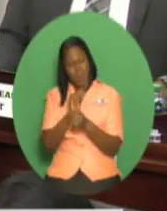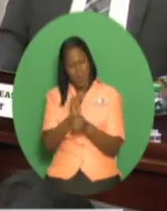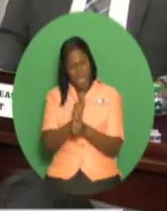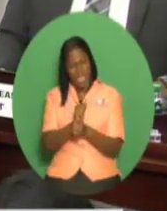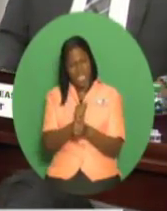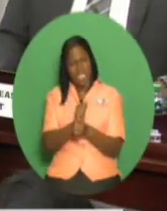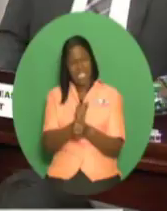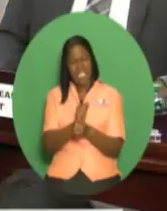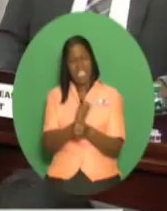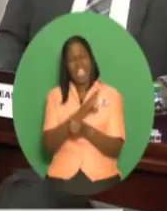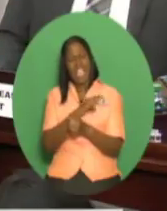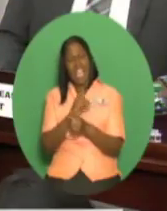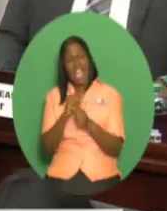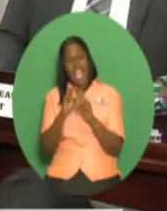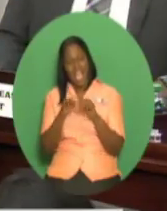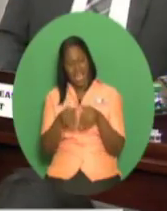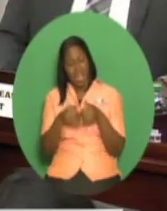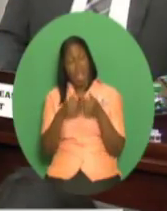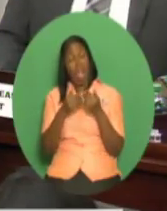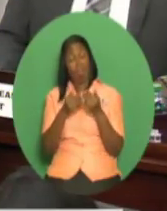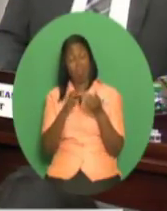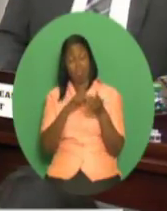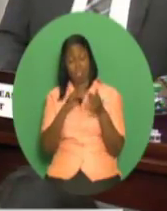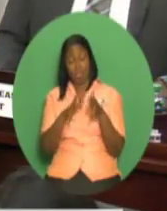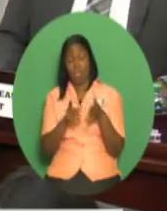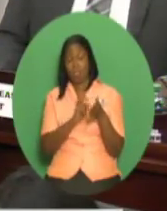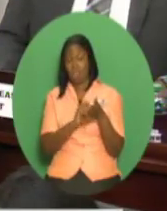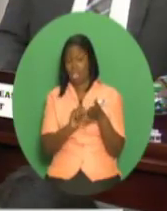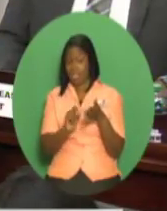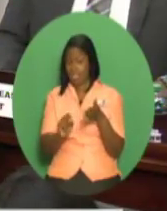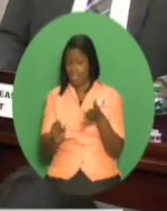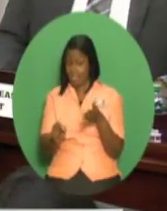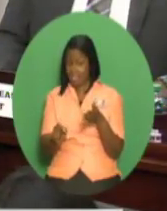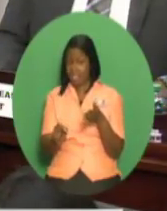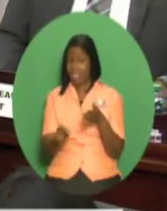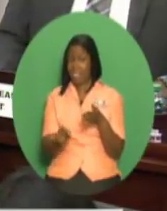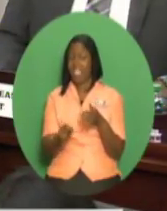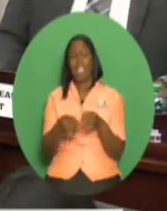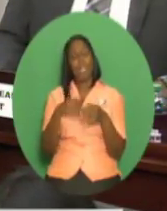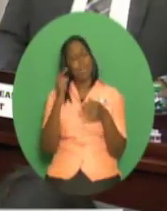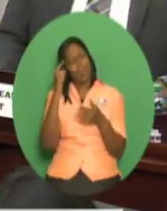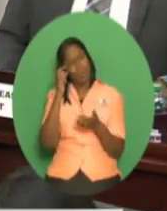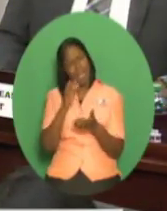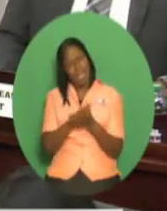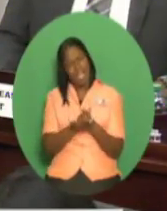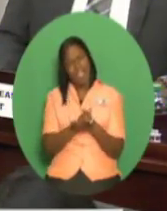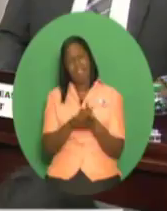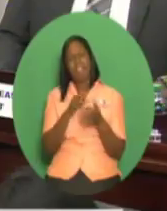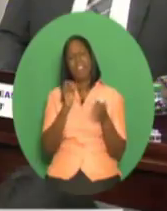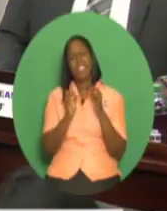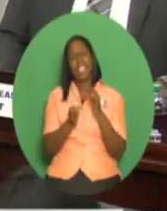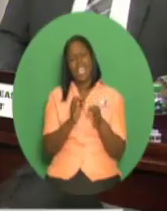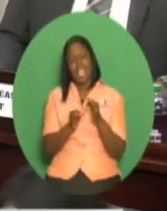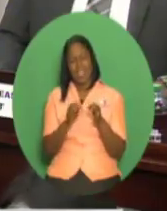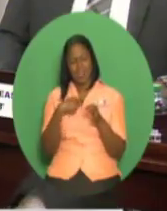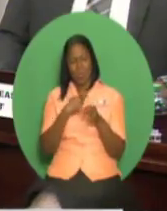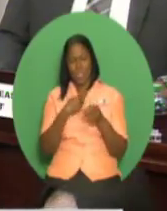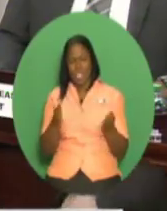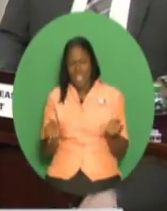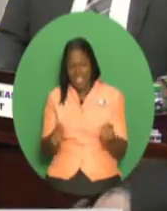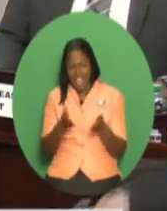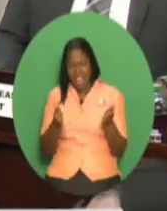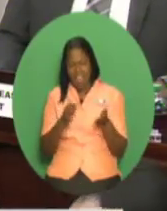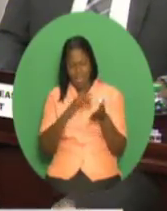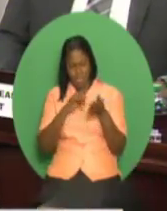shown in the way a student writes. It is therefore believed that once we encourage our students